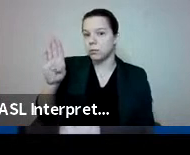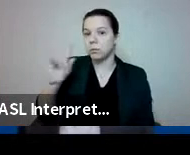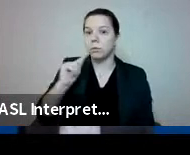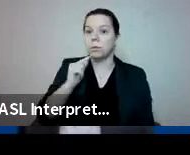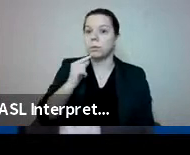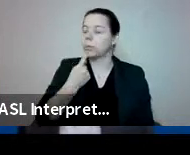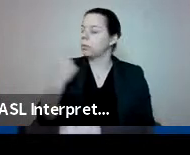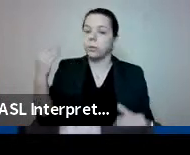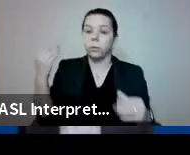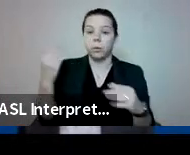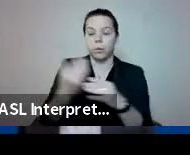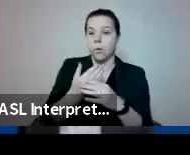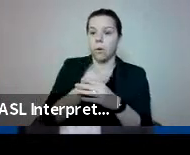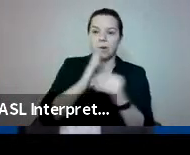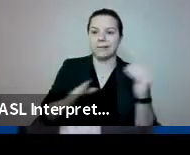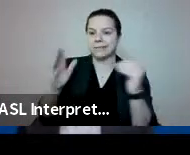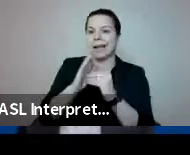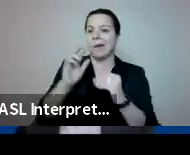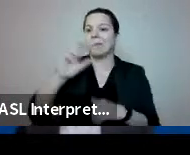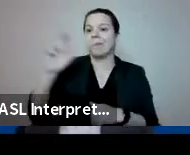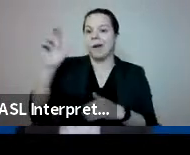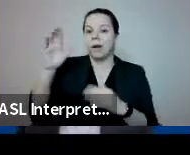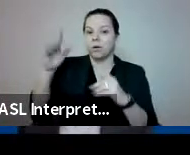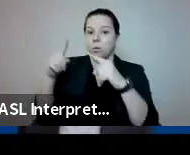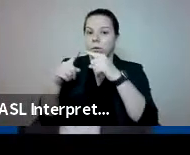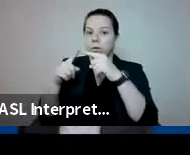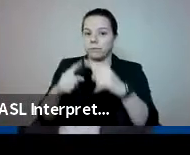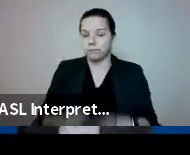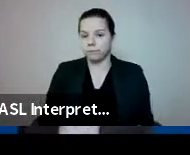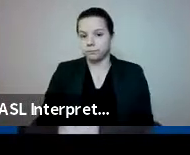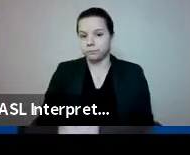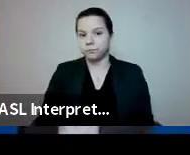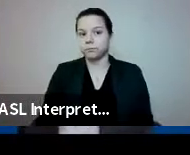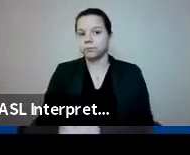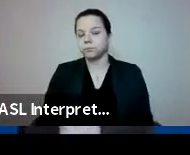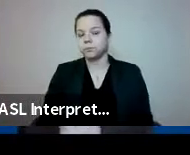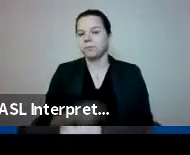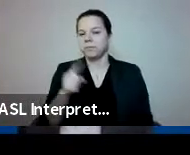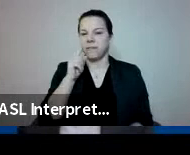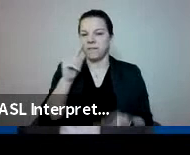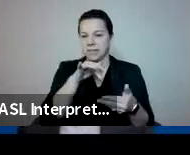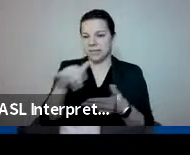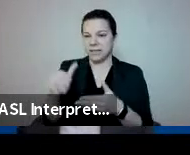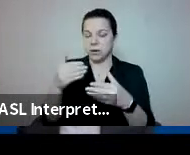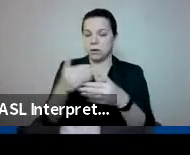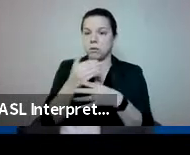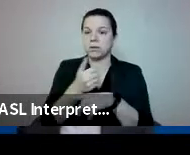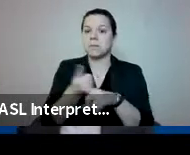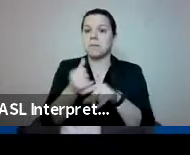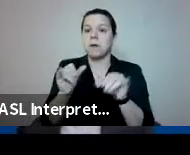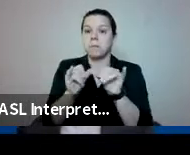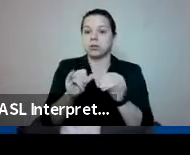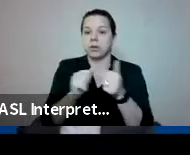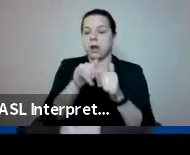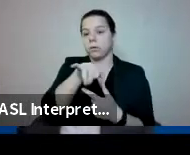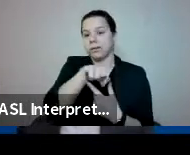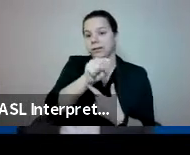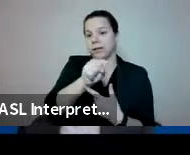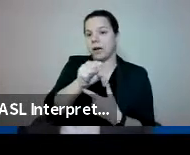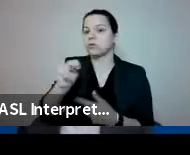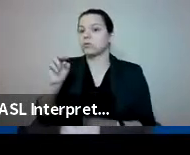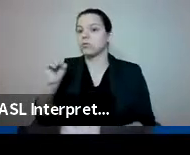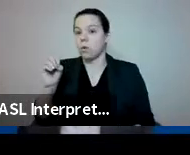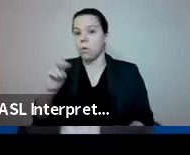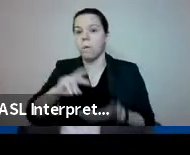annoyed would be plotted in the upper right corner. For this study, annoyance is measured as a yes-no variable, whereby